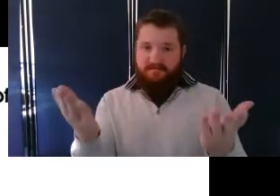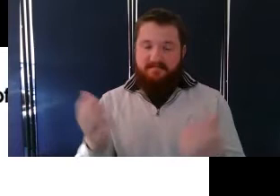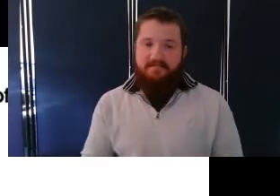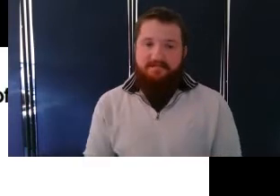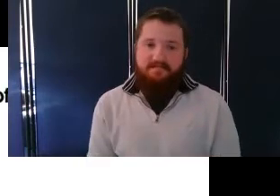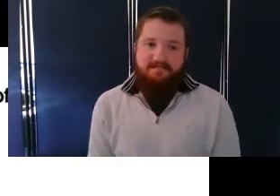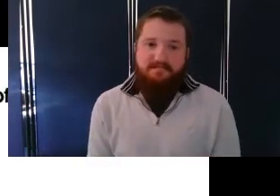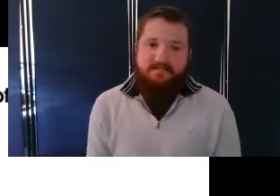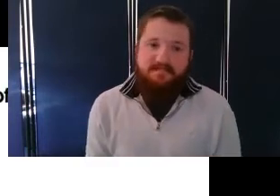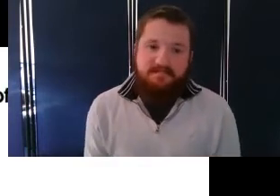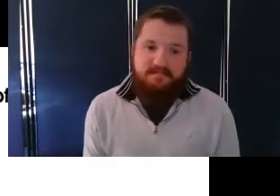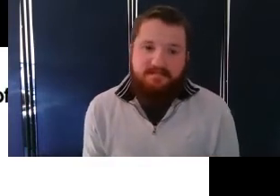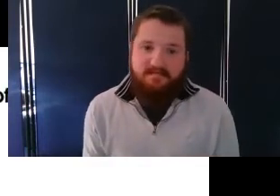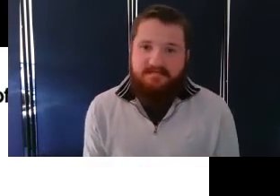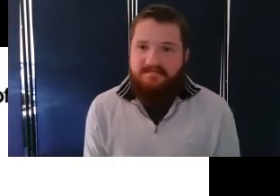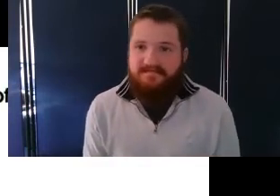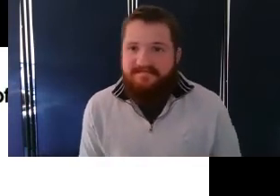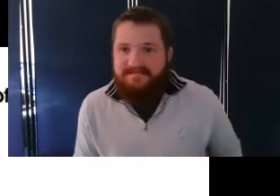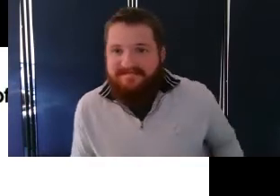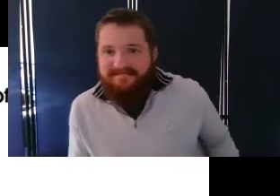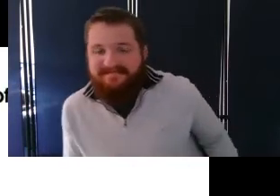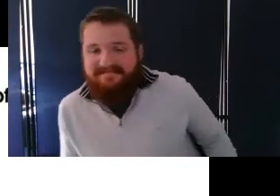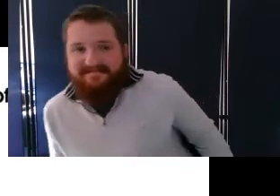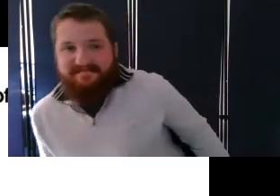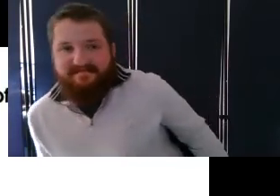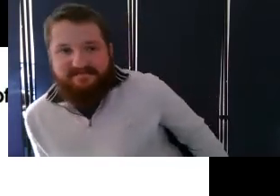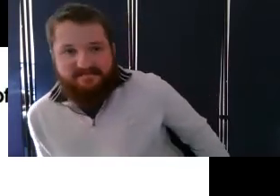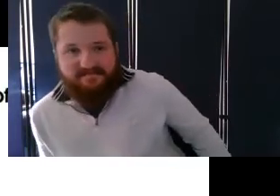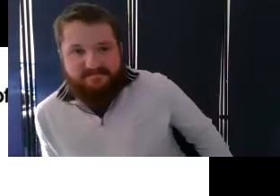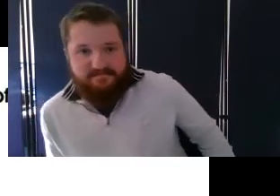Now we'll move on to Youmee.